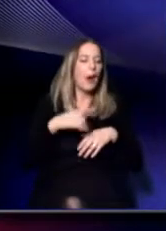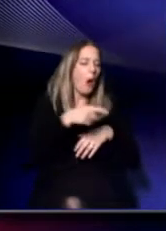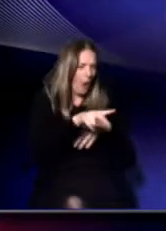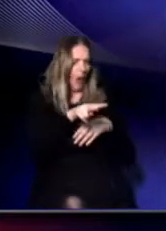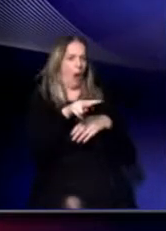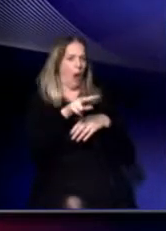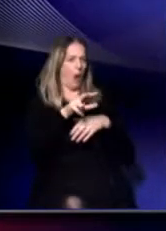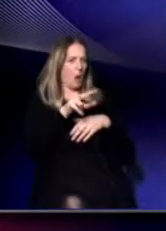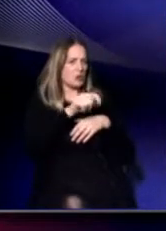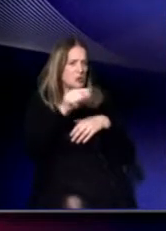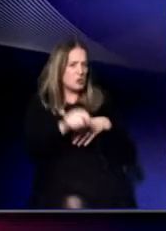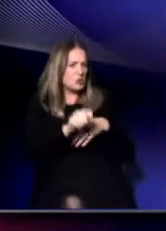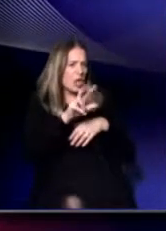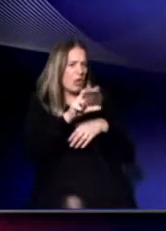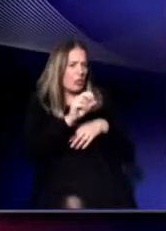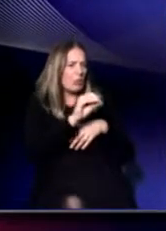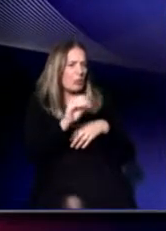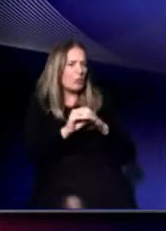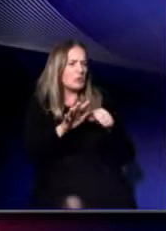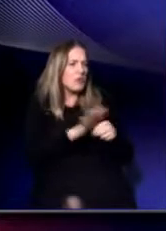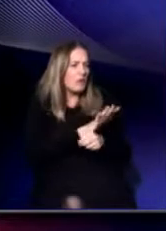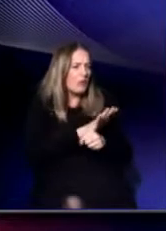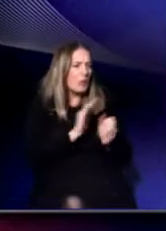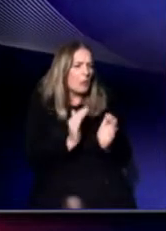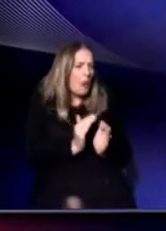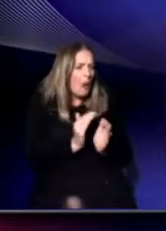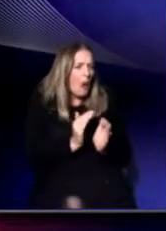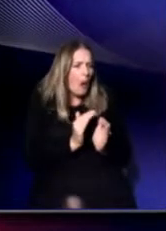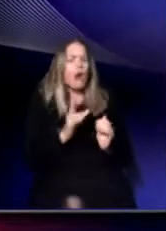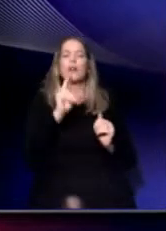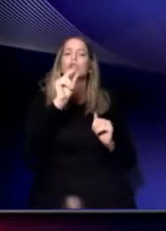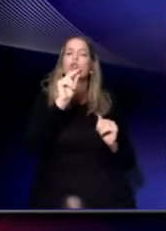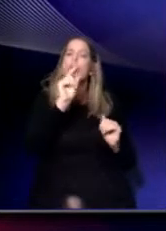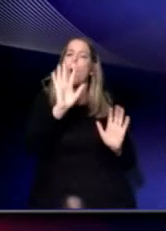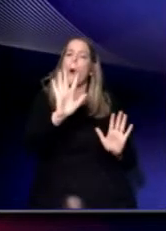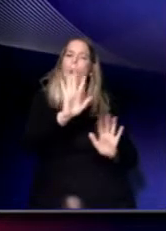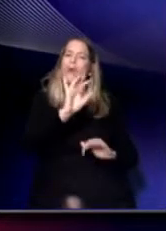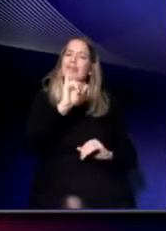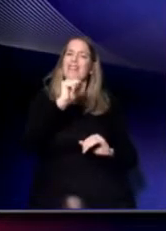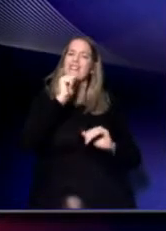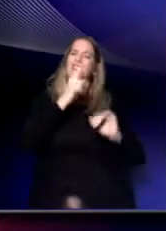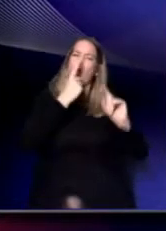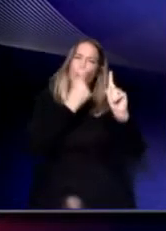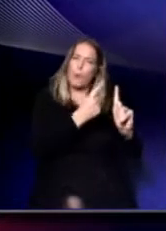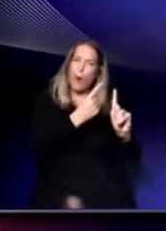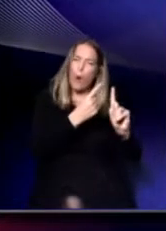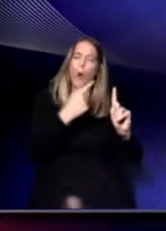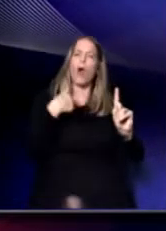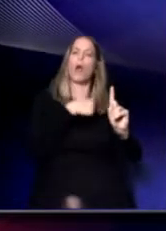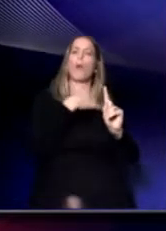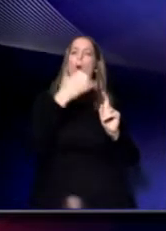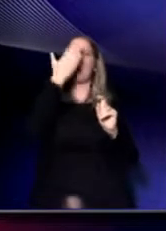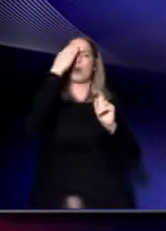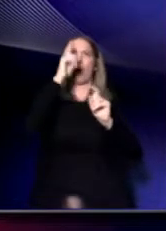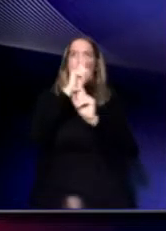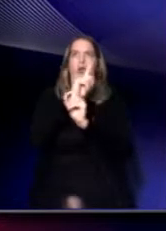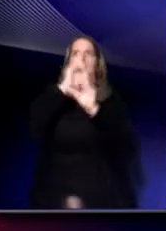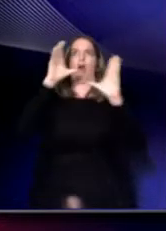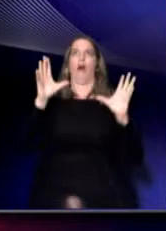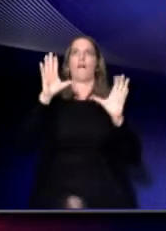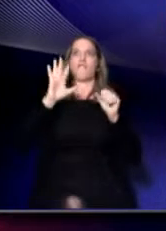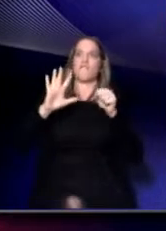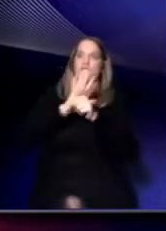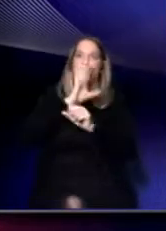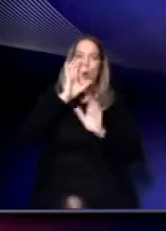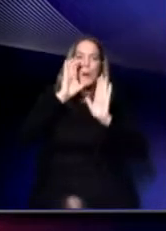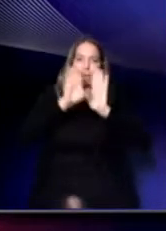school or elementary school or high school. I think it's a matter of looking at the full picture and not just that initial raw